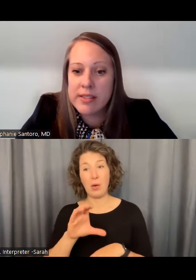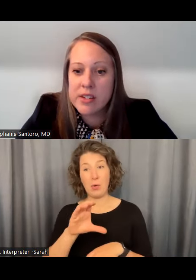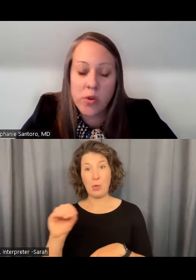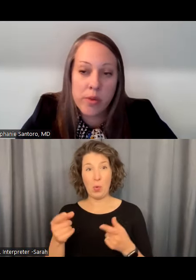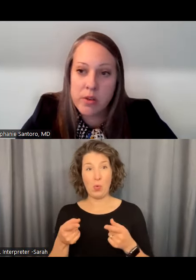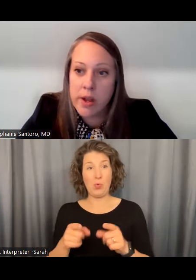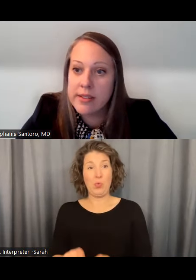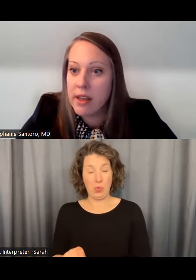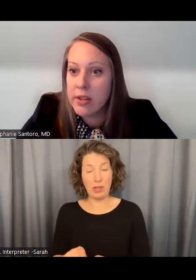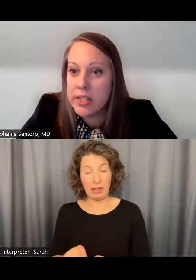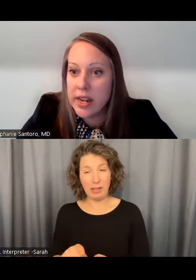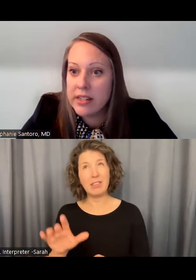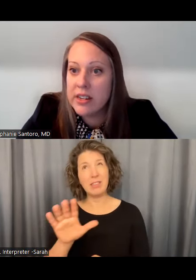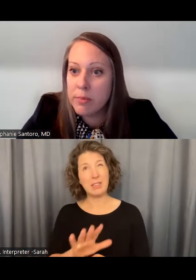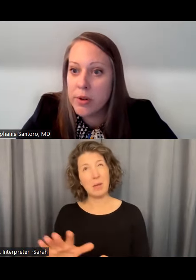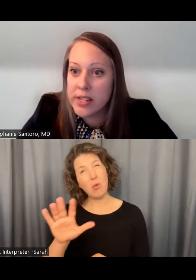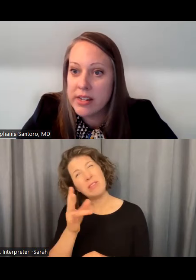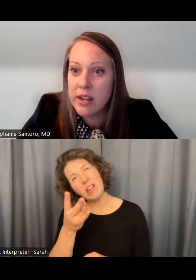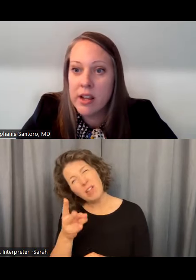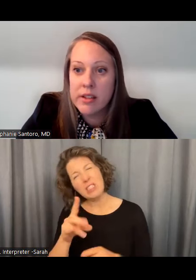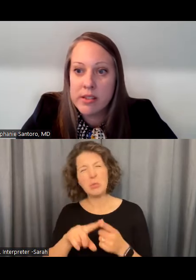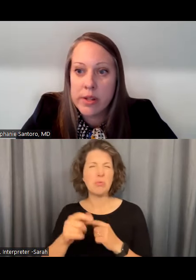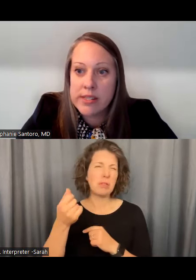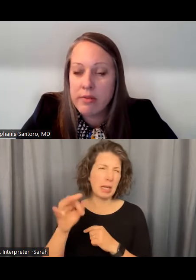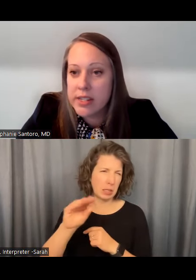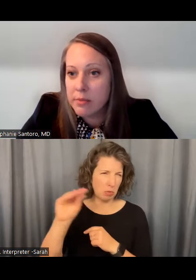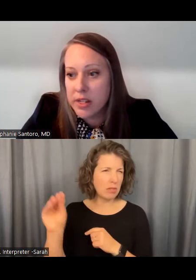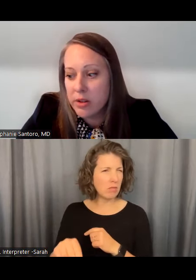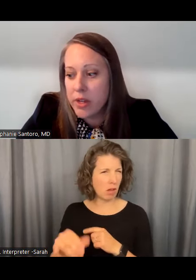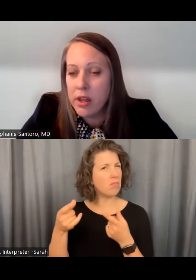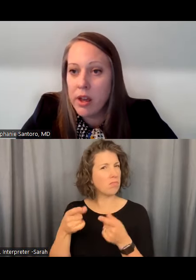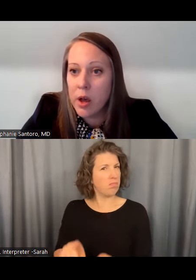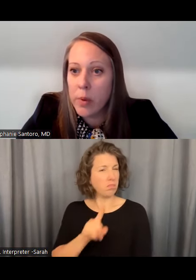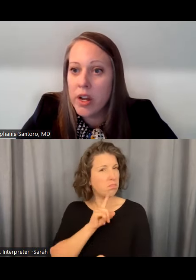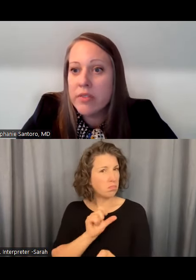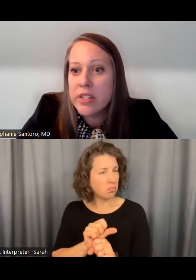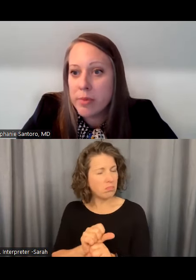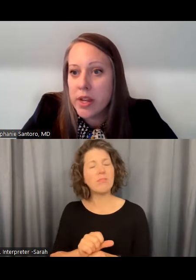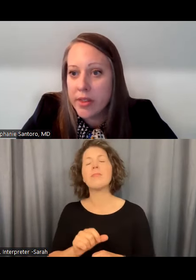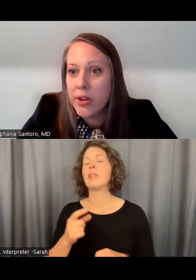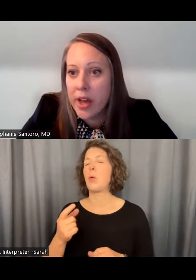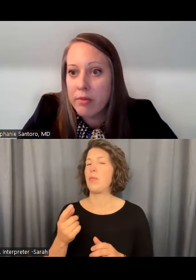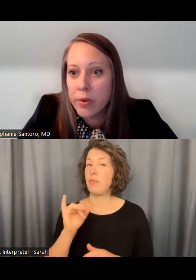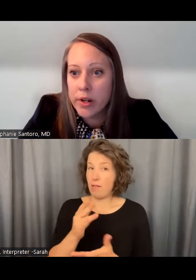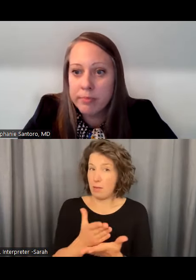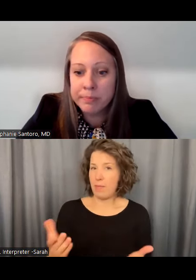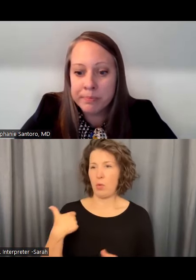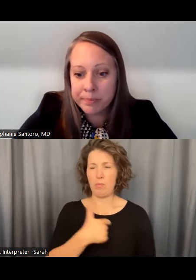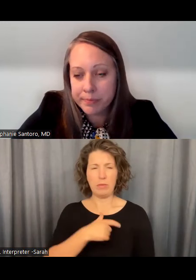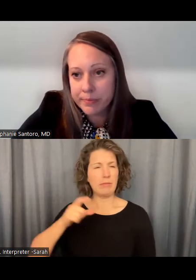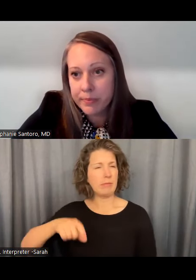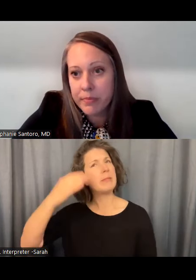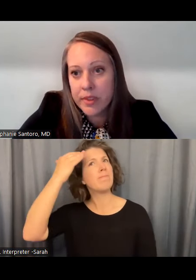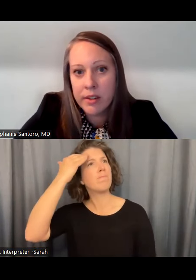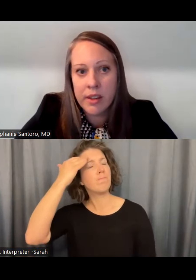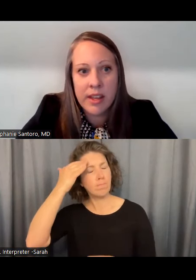with Down syndrome is around 7 to 19%. So it's definitely something to be aware of and to be on the lookout for.